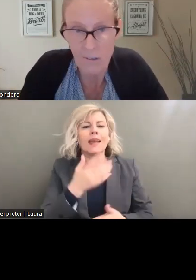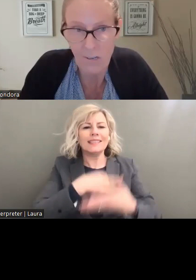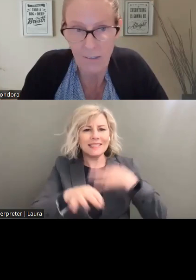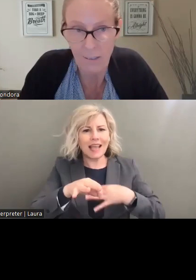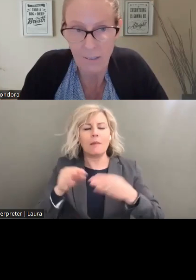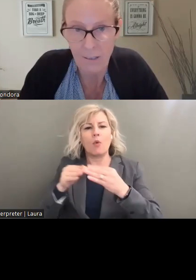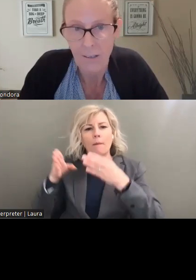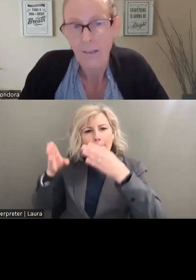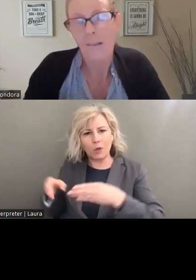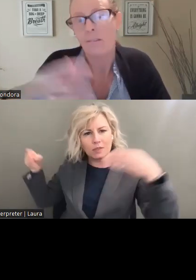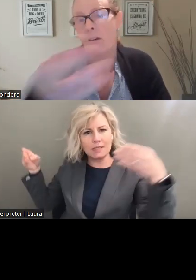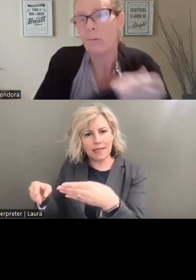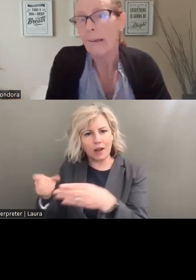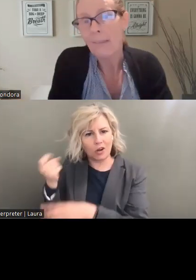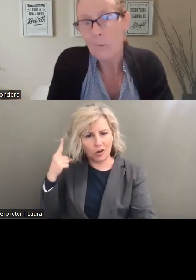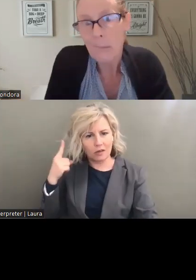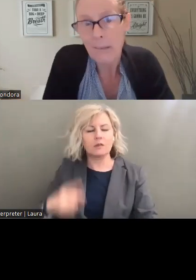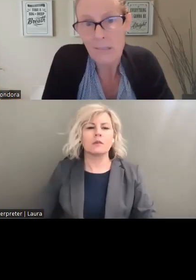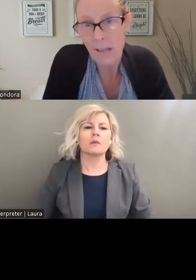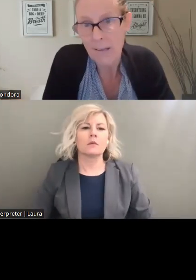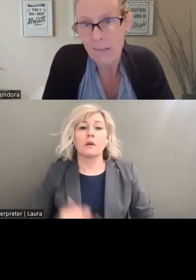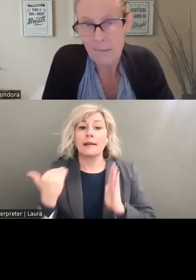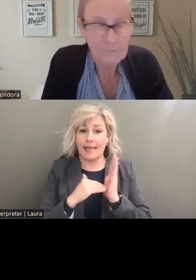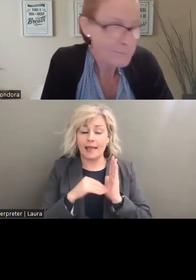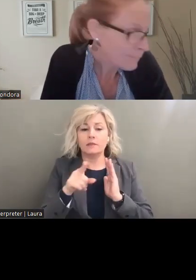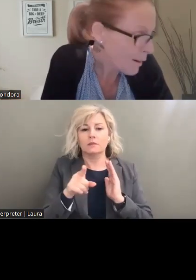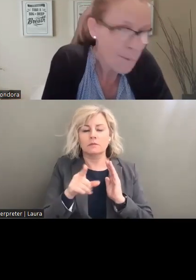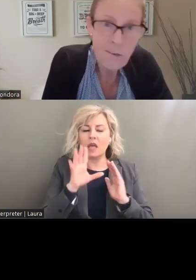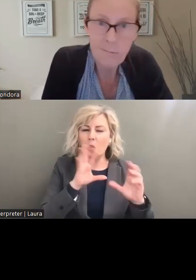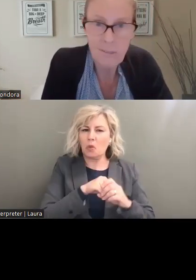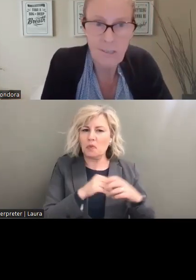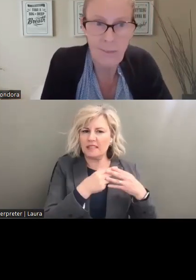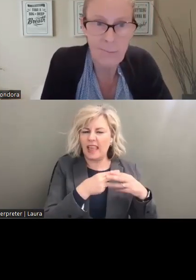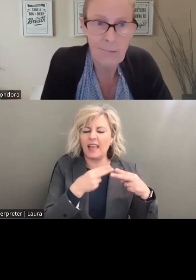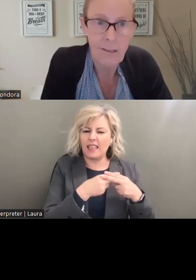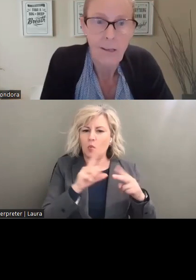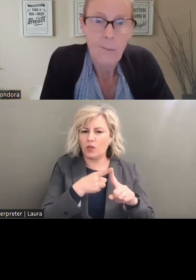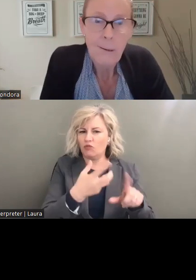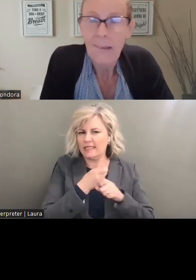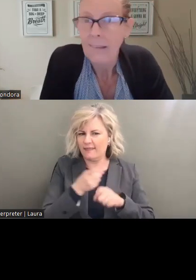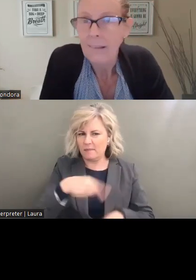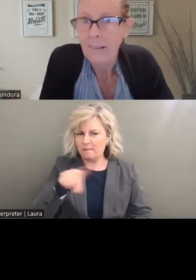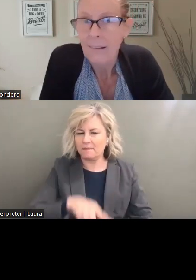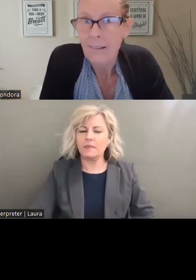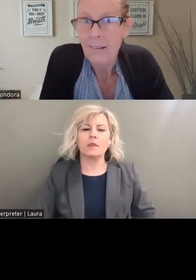person-centered understanding. And so again, this will be in the slides when you receive them,